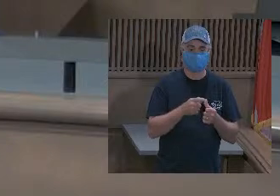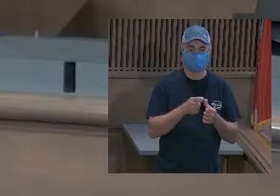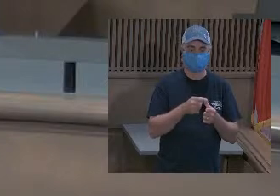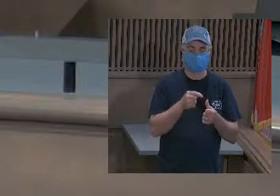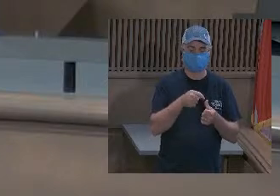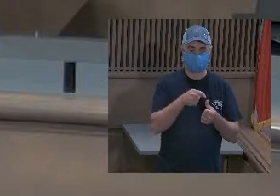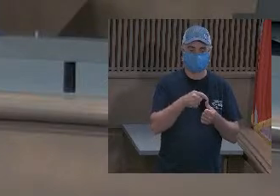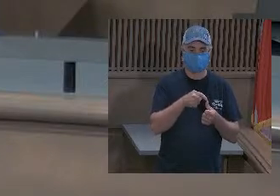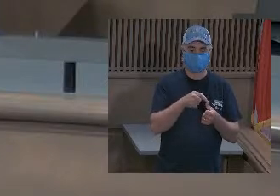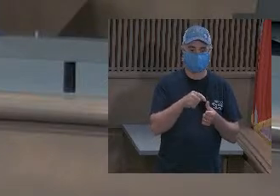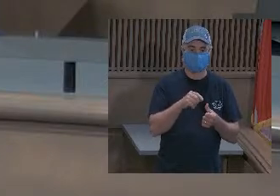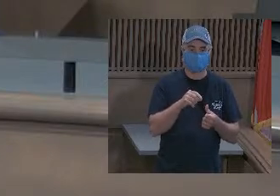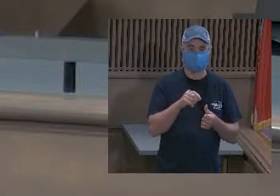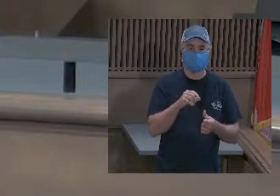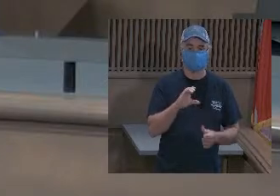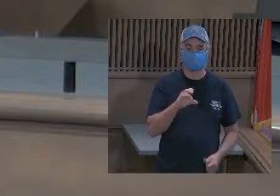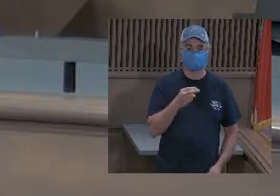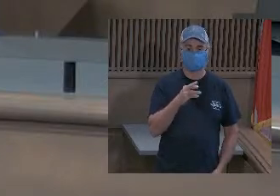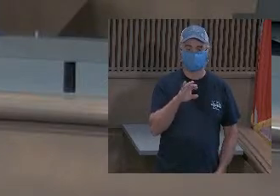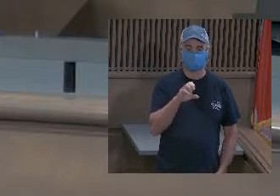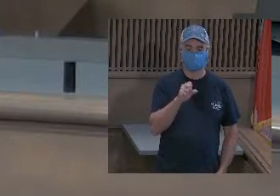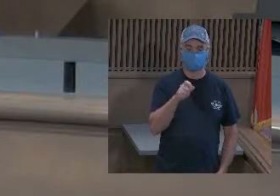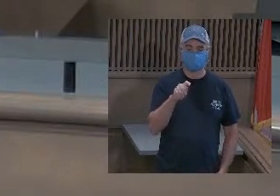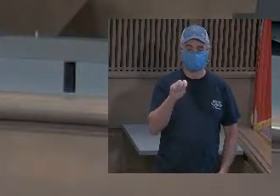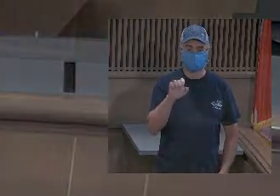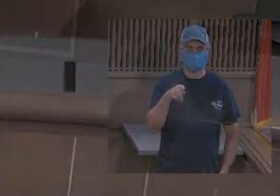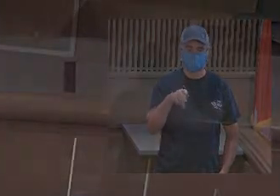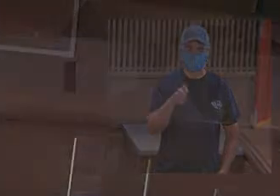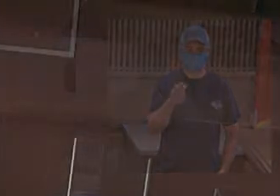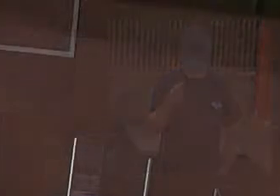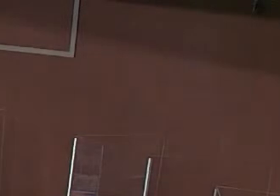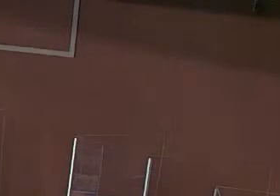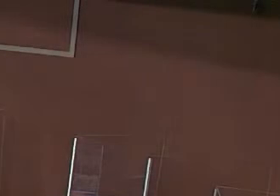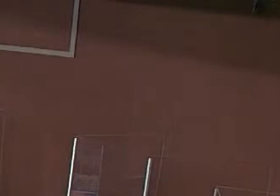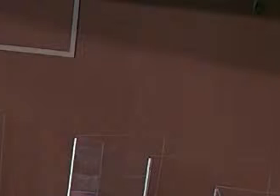Chair Christopher Cohelas. Mr. Chairman.